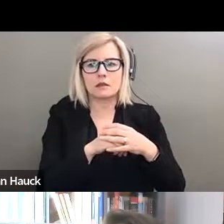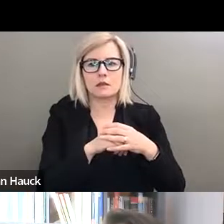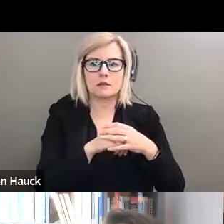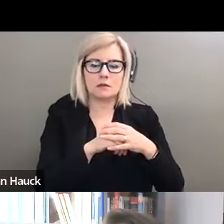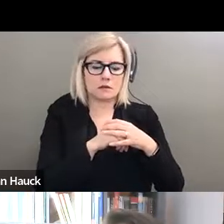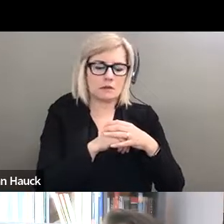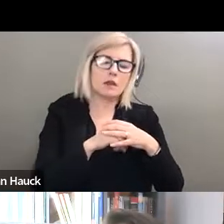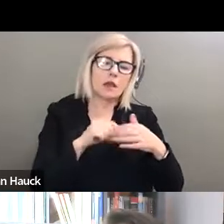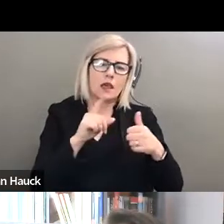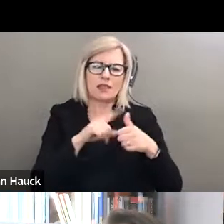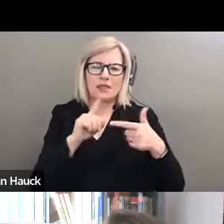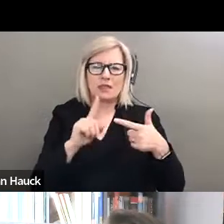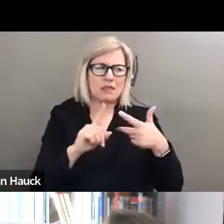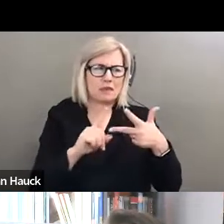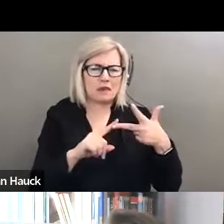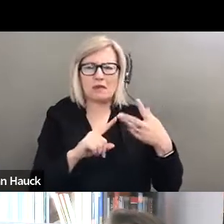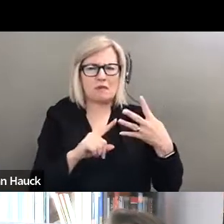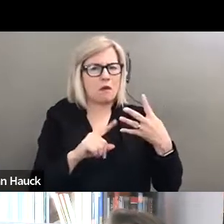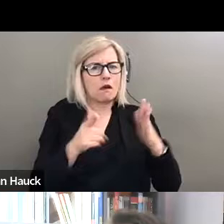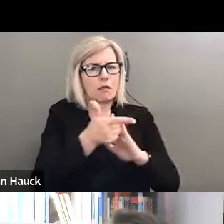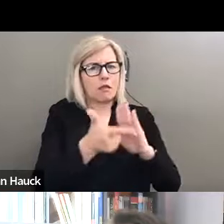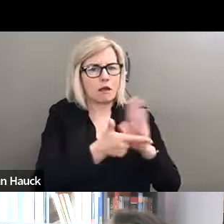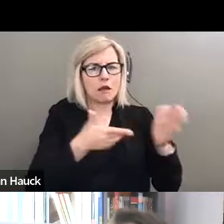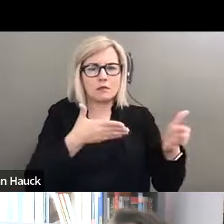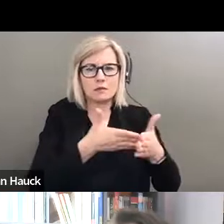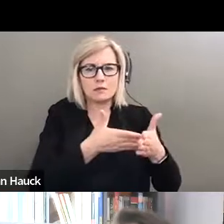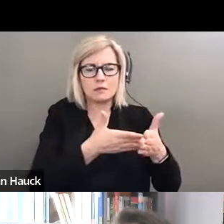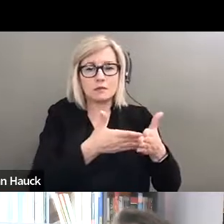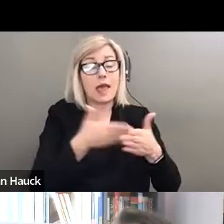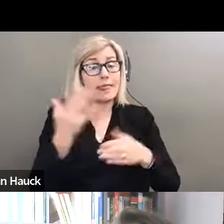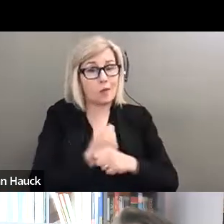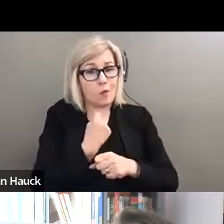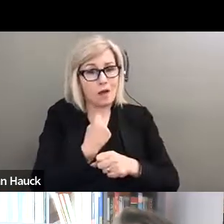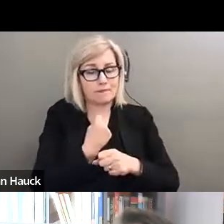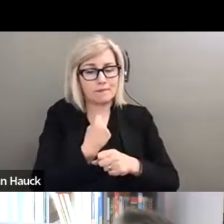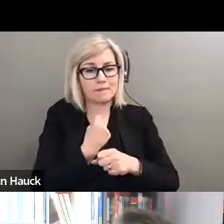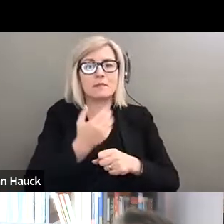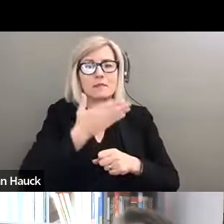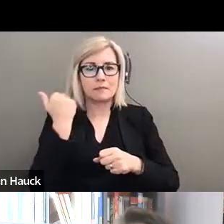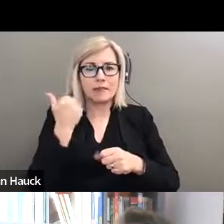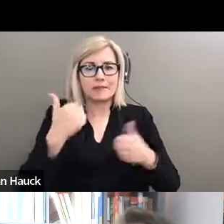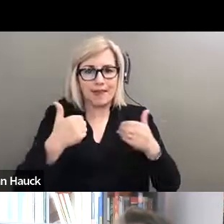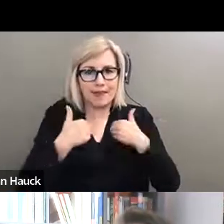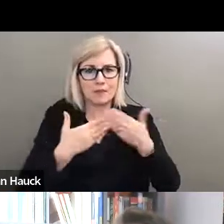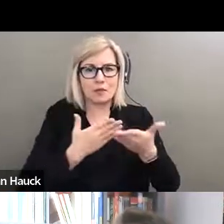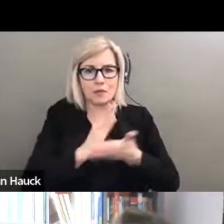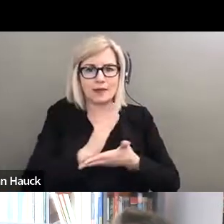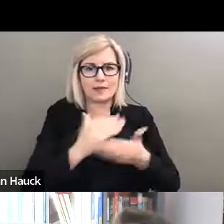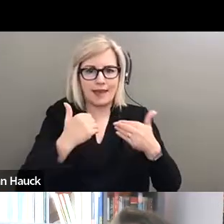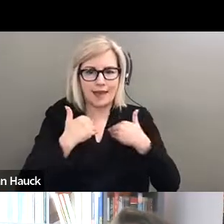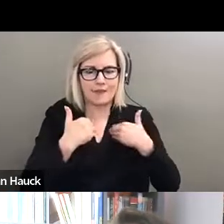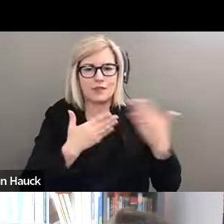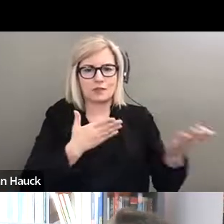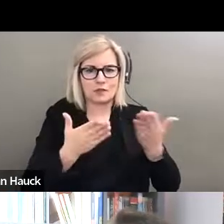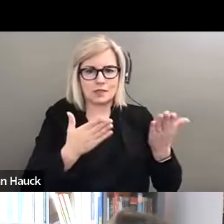there were 3 or 4 lawsuits that they won because they have the right to have those